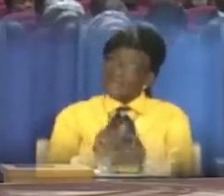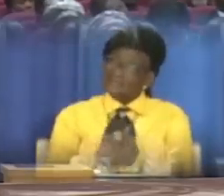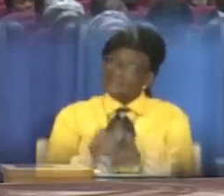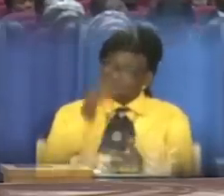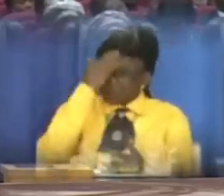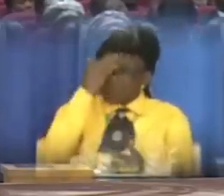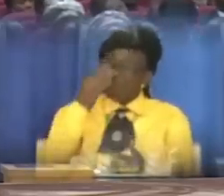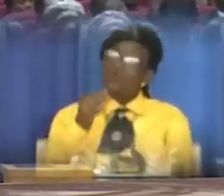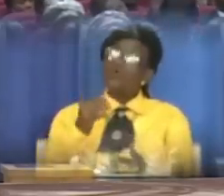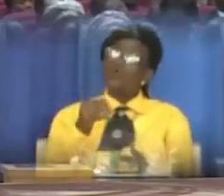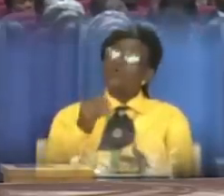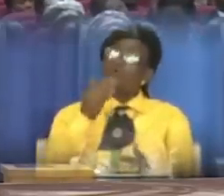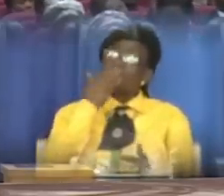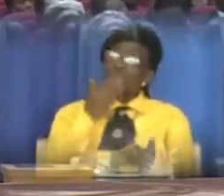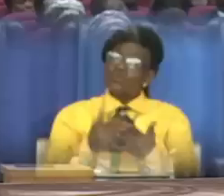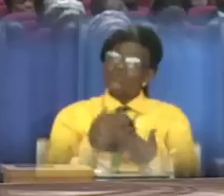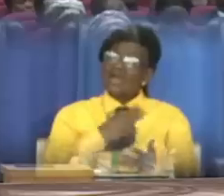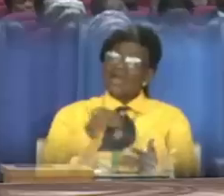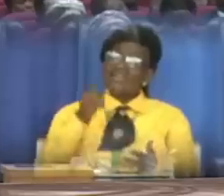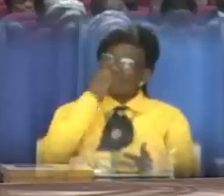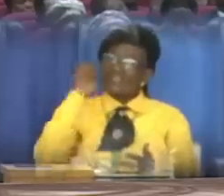he said to the woman,